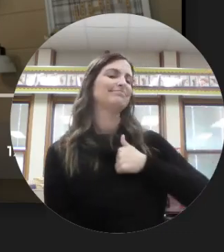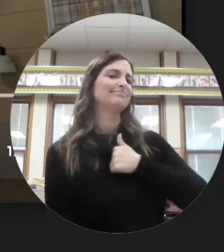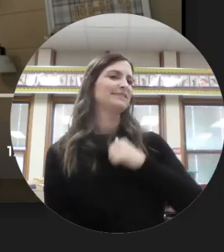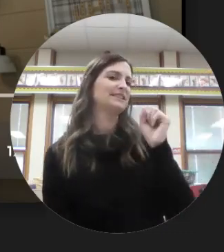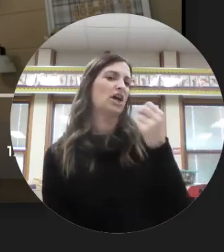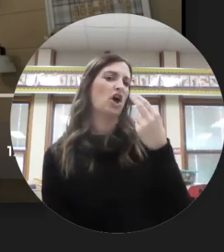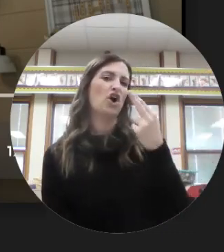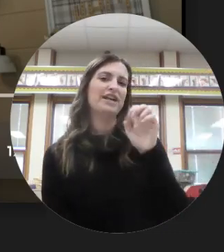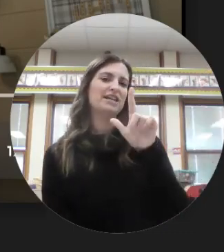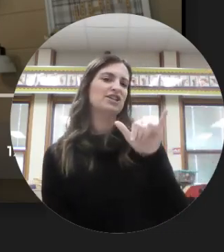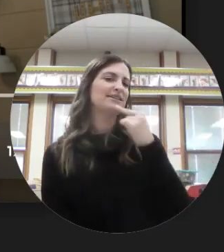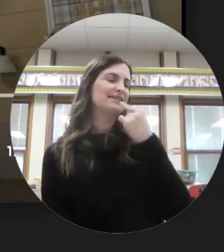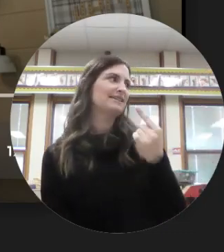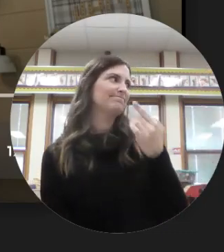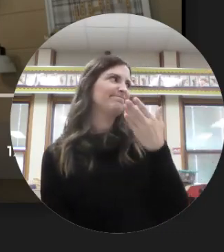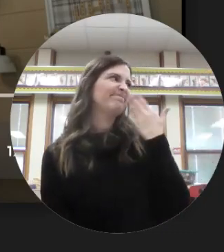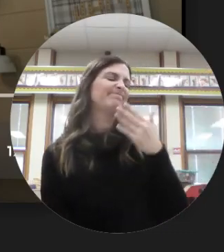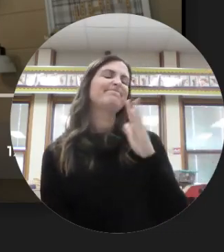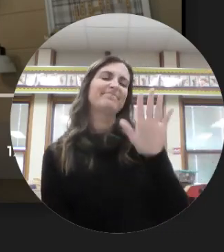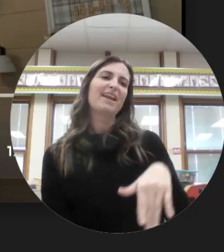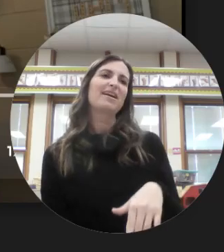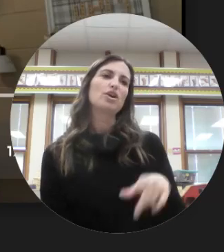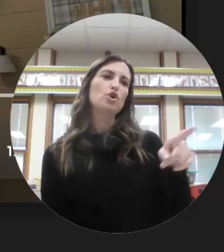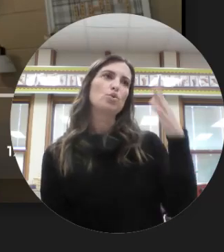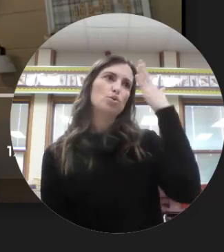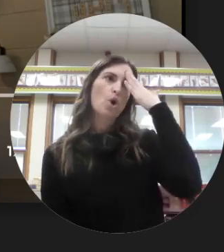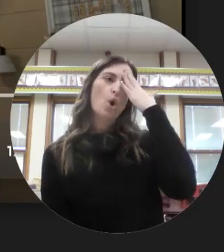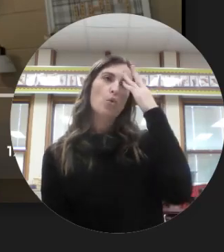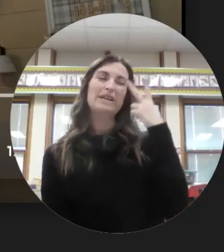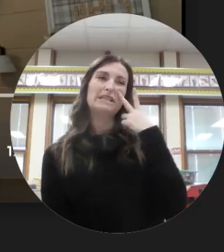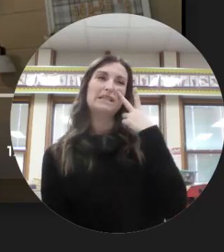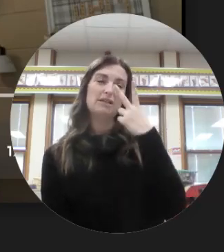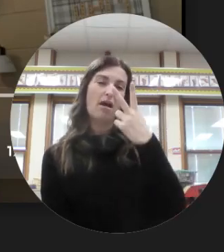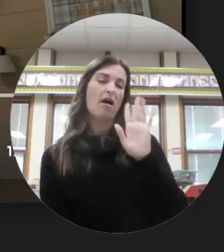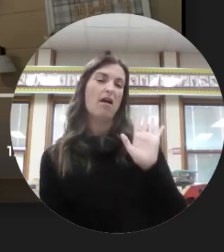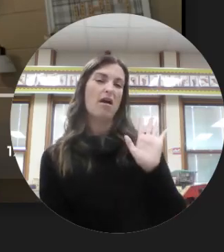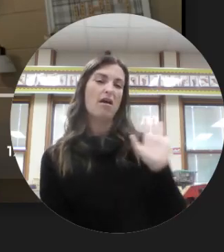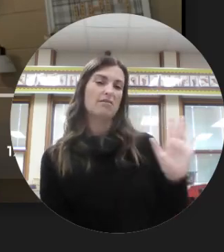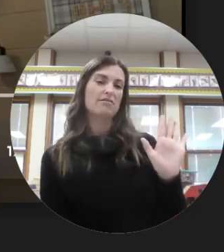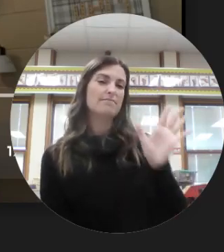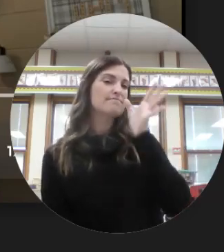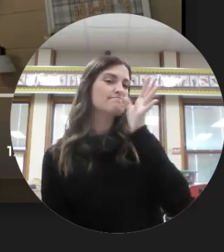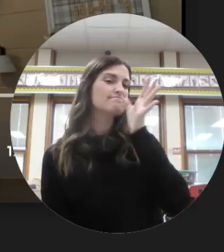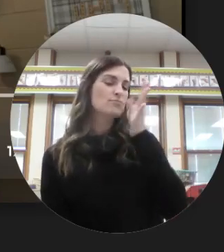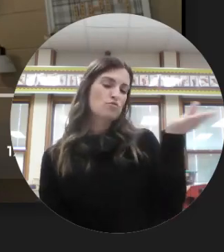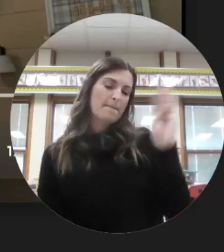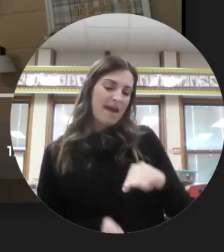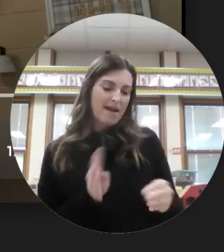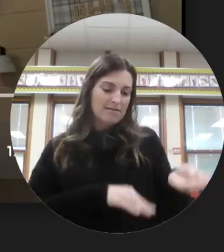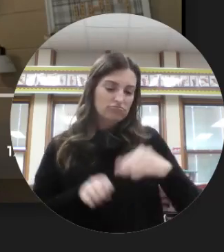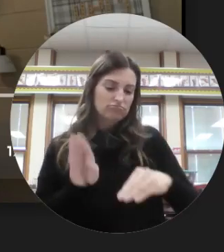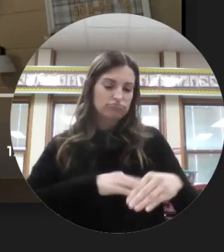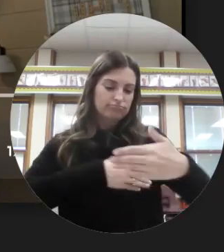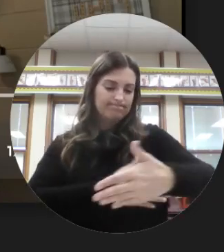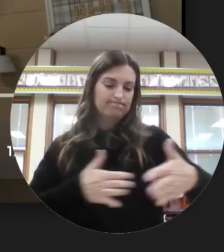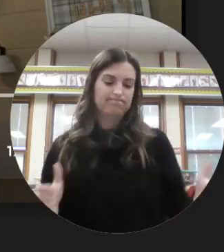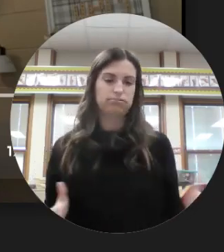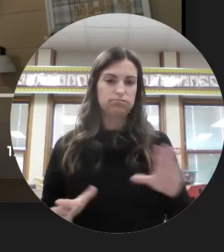other otter sniffed the robot's legs. "You know, Brightbill, when we first saw your mom, she was packed in a box and surrounded by soft, squishy